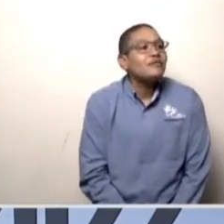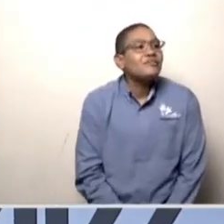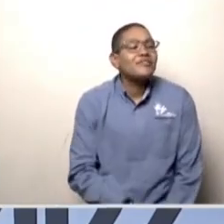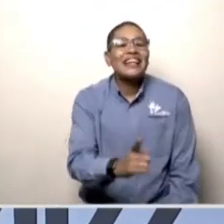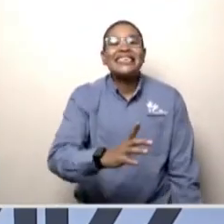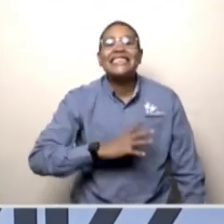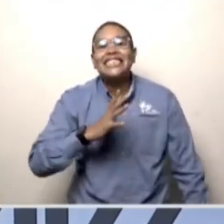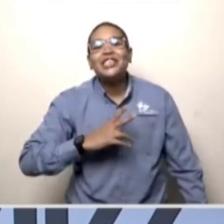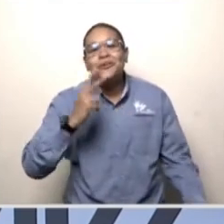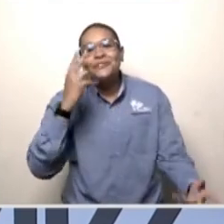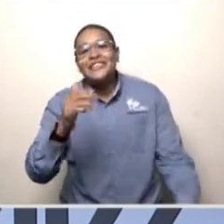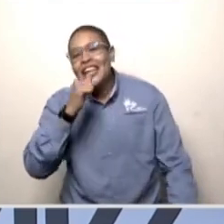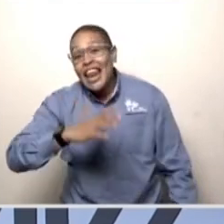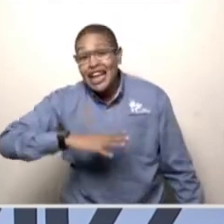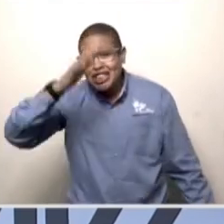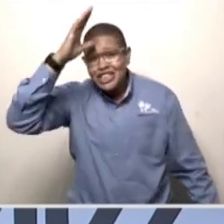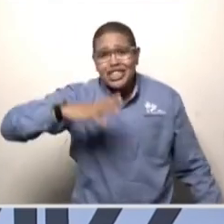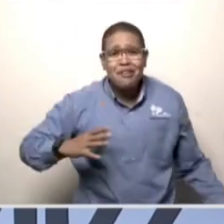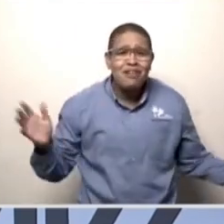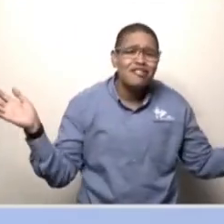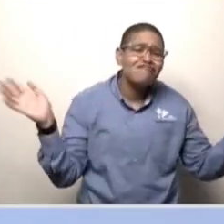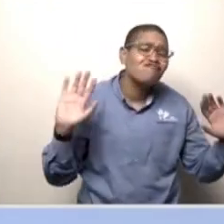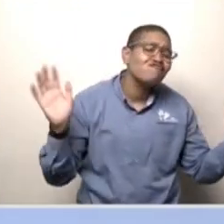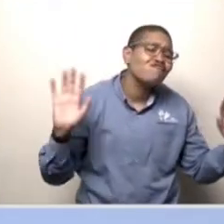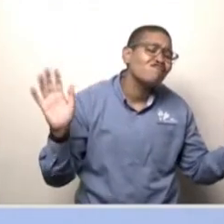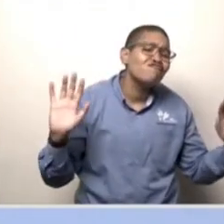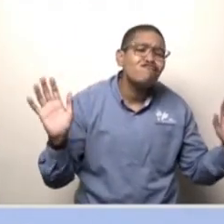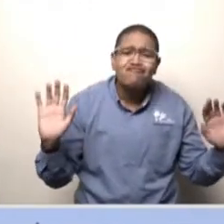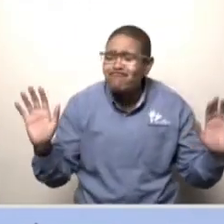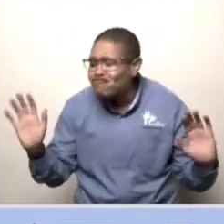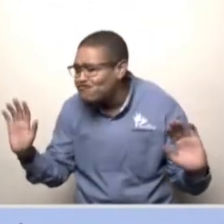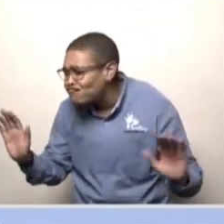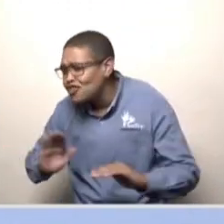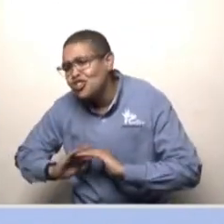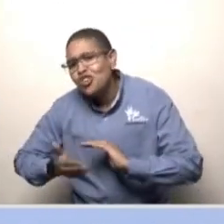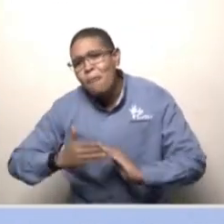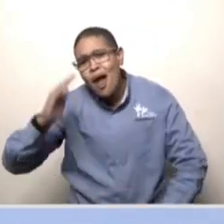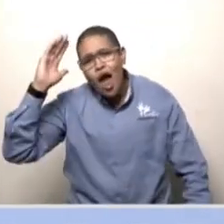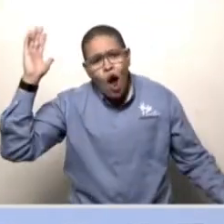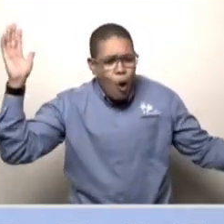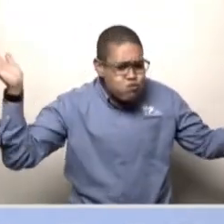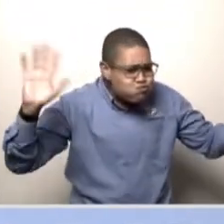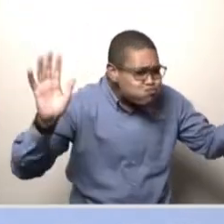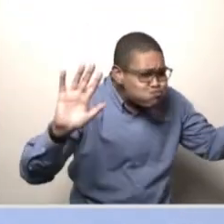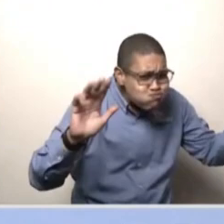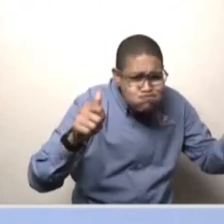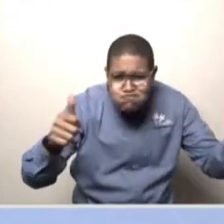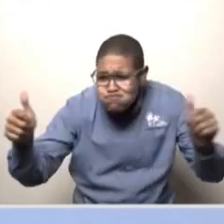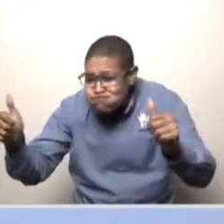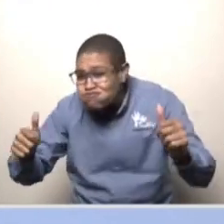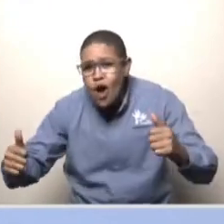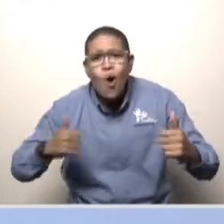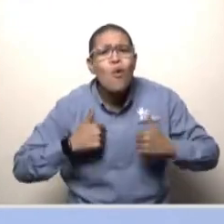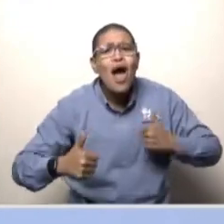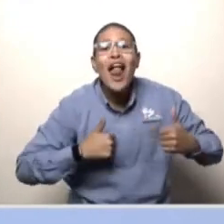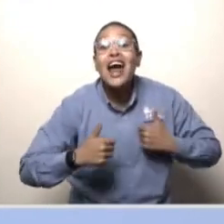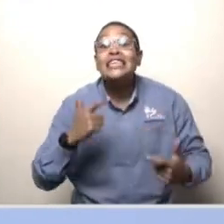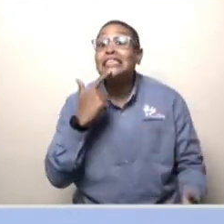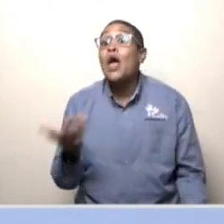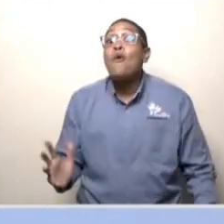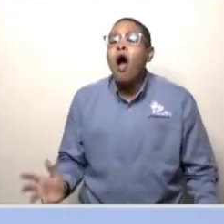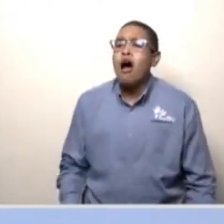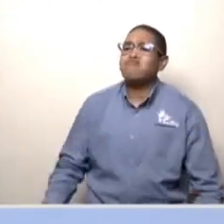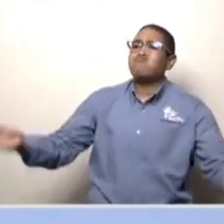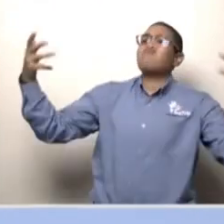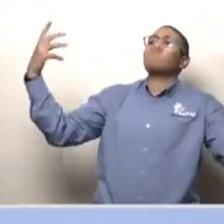Distinguished guests, ladies and gentlemen, a warm Jamaican welcome. In Rwanda, you say Muriweho, and in Jamaica,